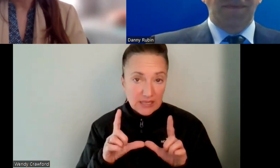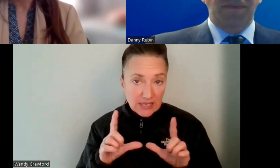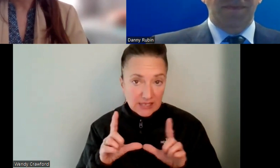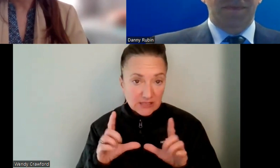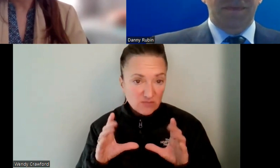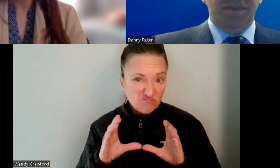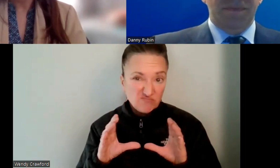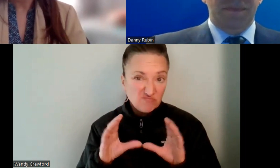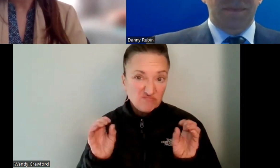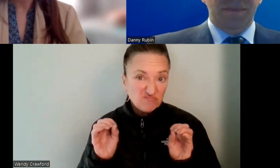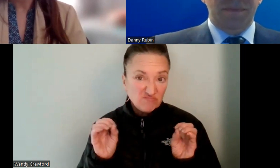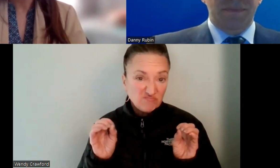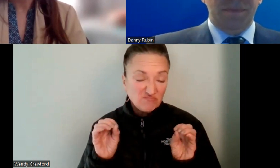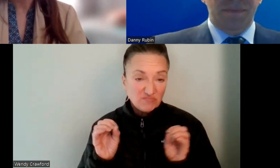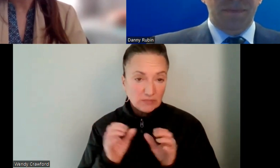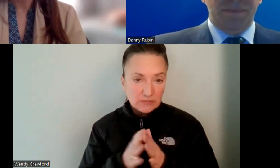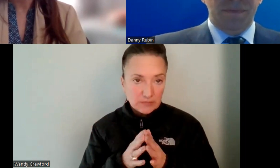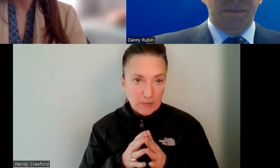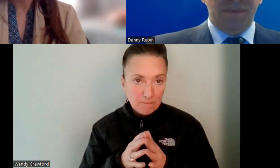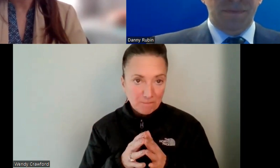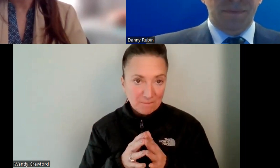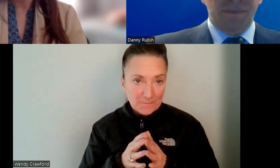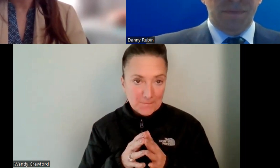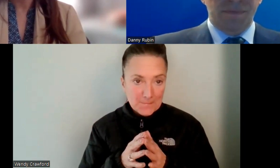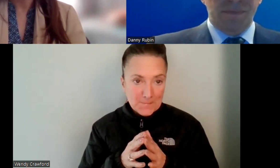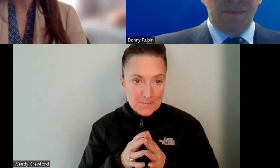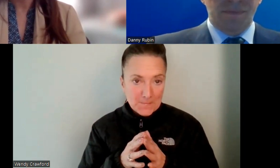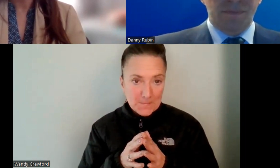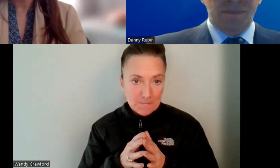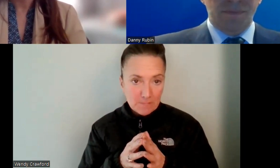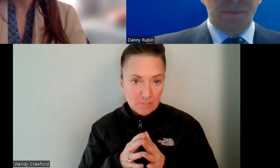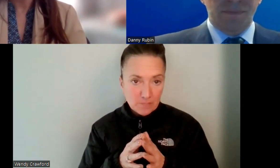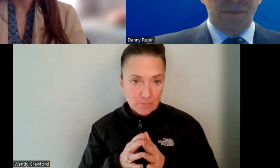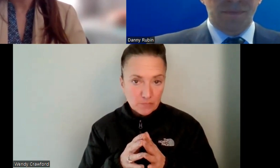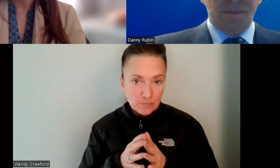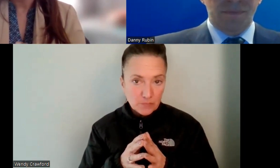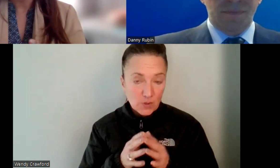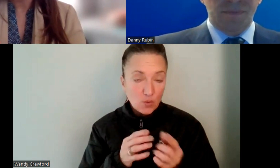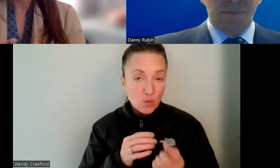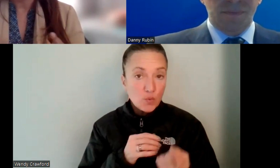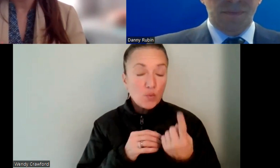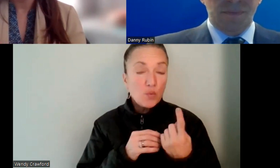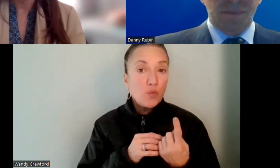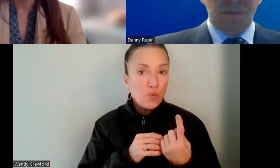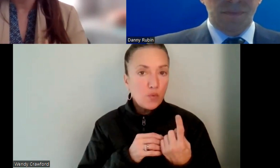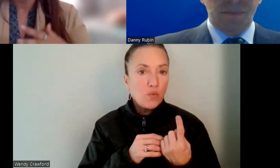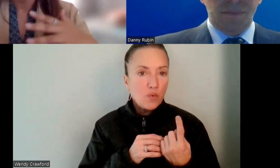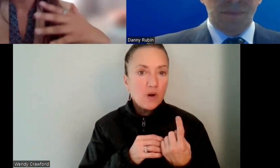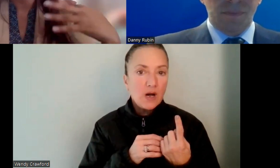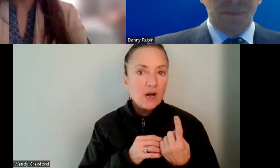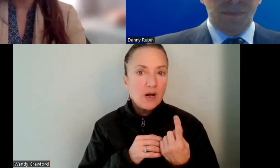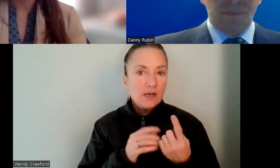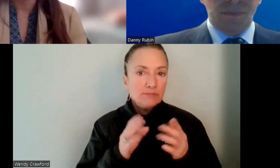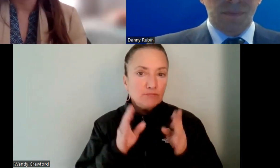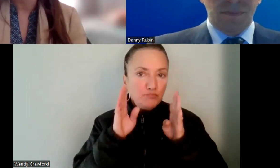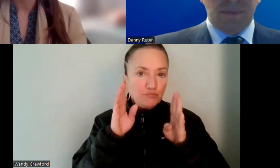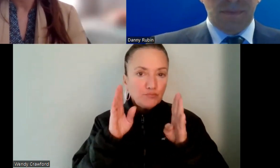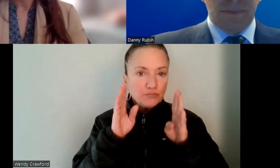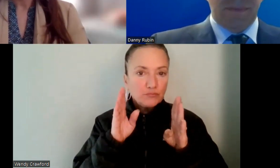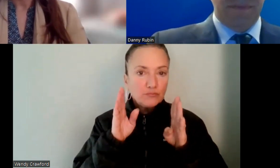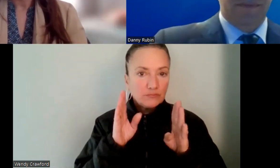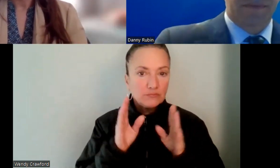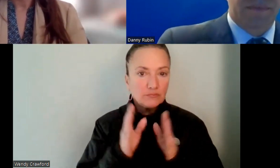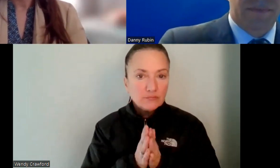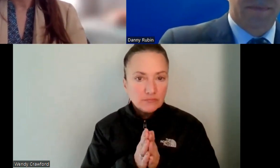certification. The only thing that, got the attention or like catch attention for the employer